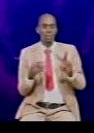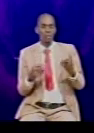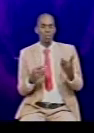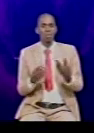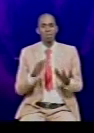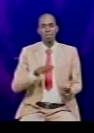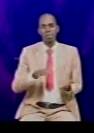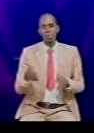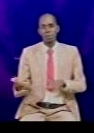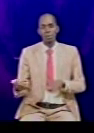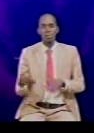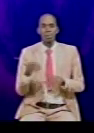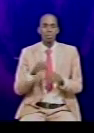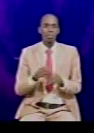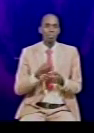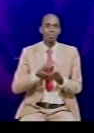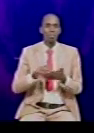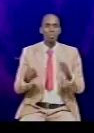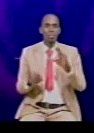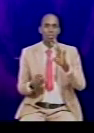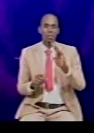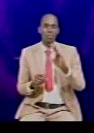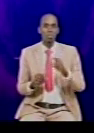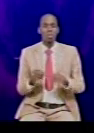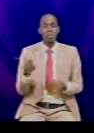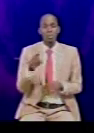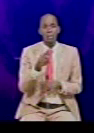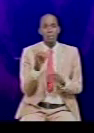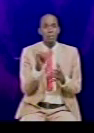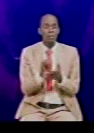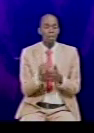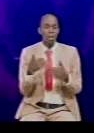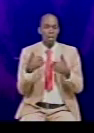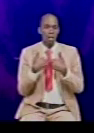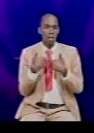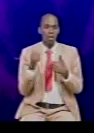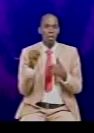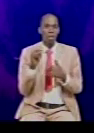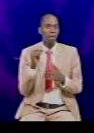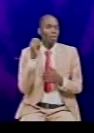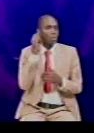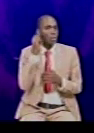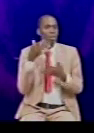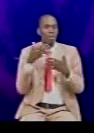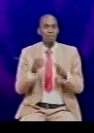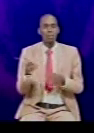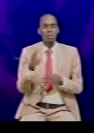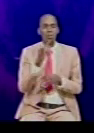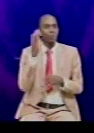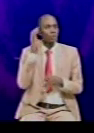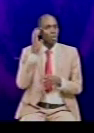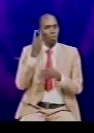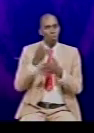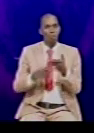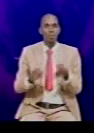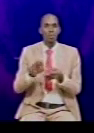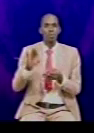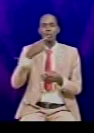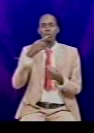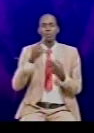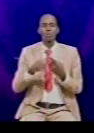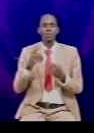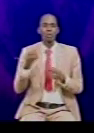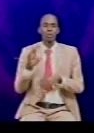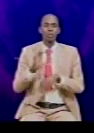verse 17, he that hath an ear, let him hear what the Spirit saith unto